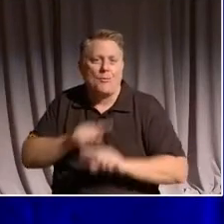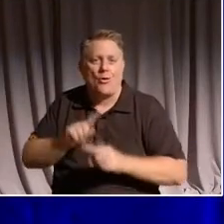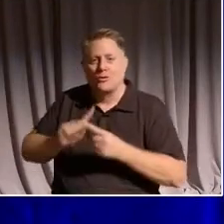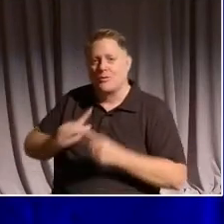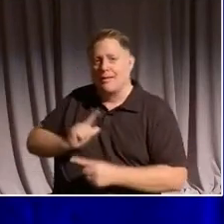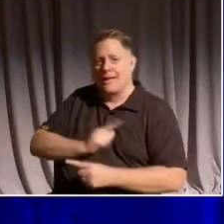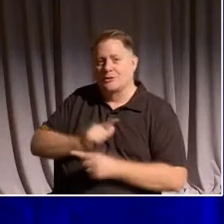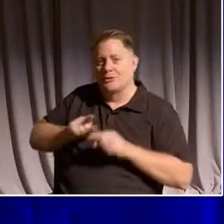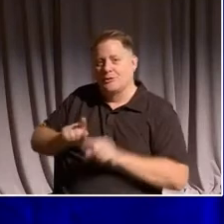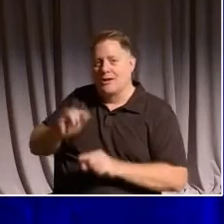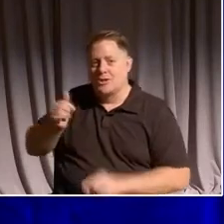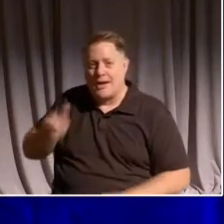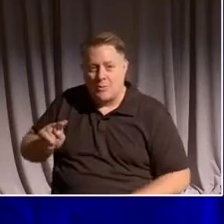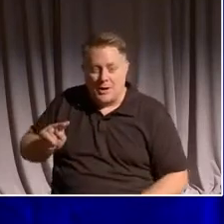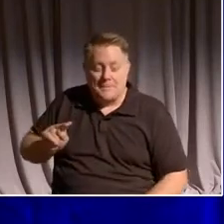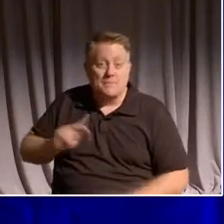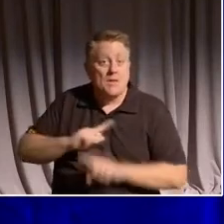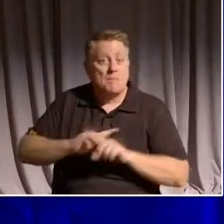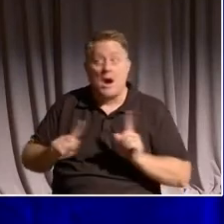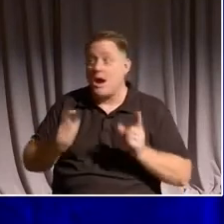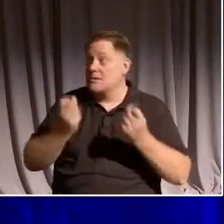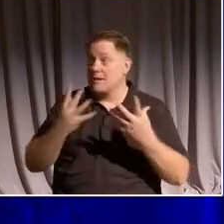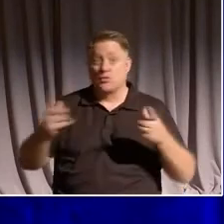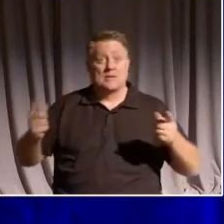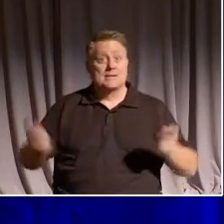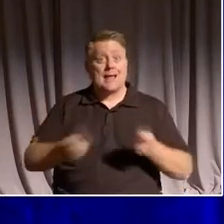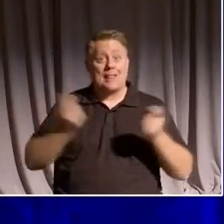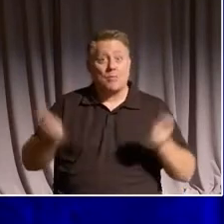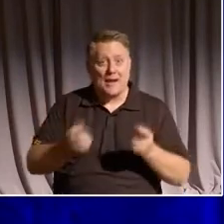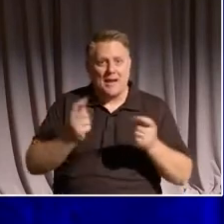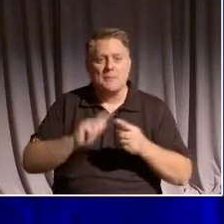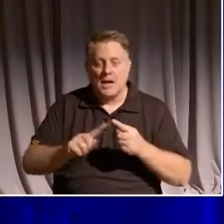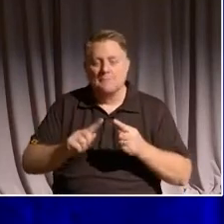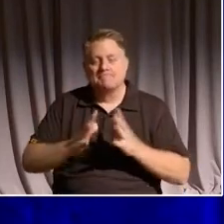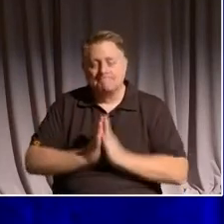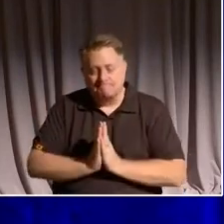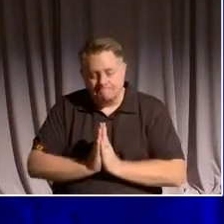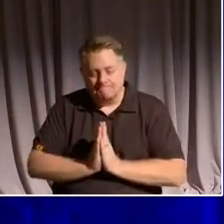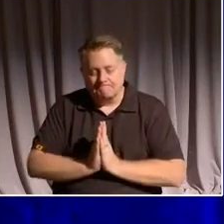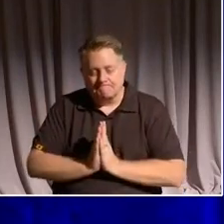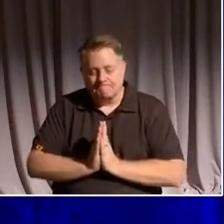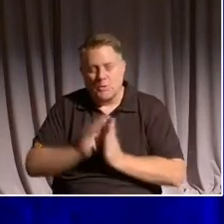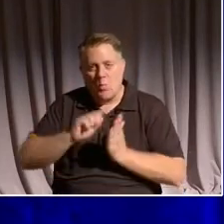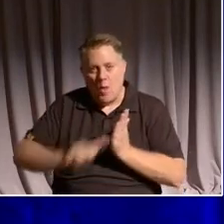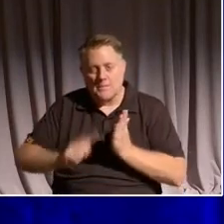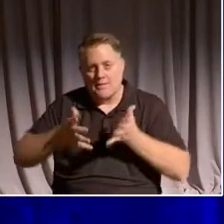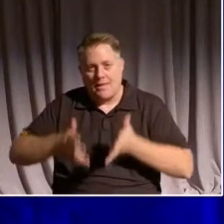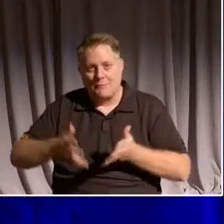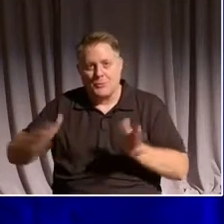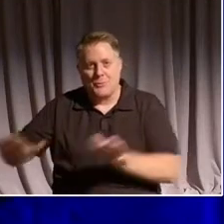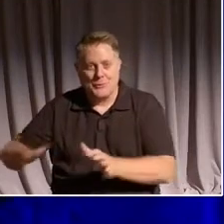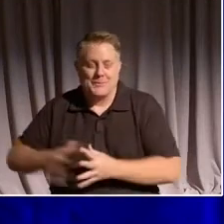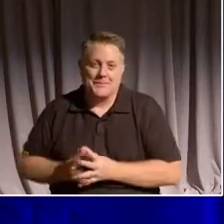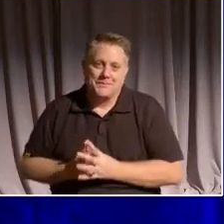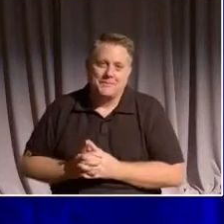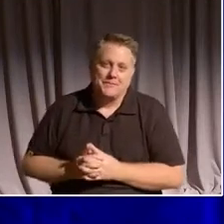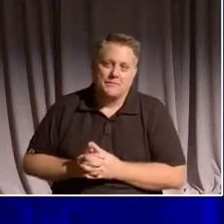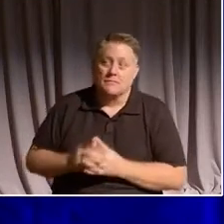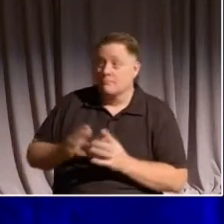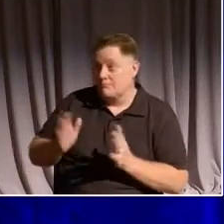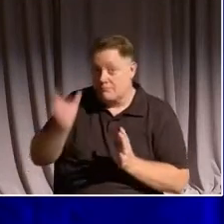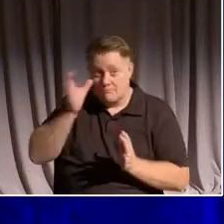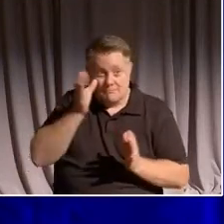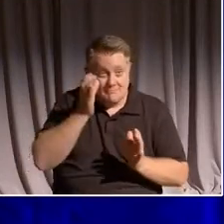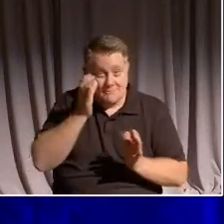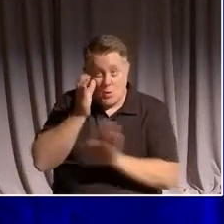legislature in January. But as much as we're celebrating, we're also humbled by what is still to be done. We heard from many of you